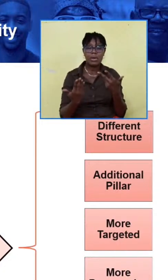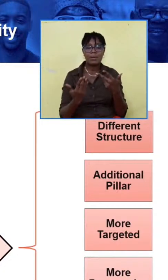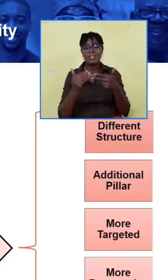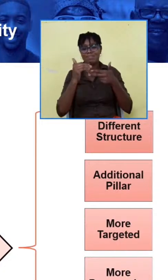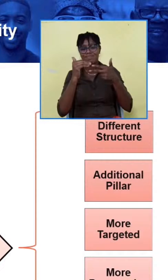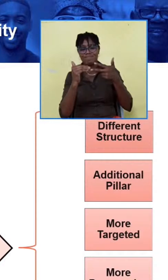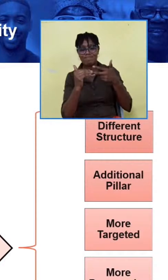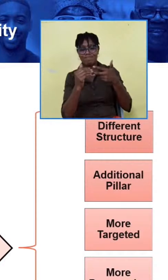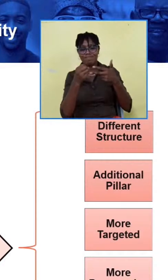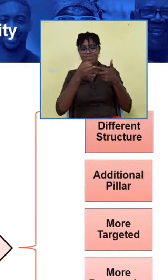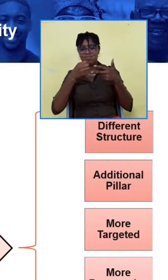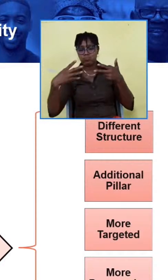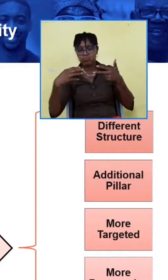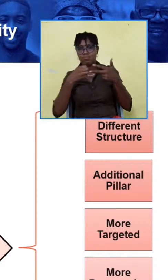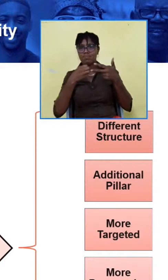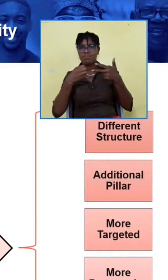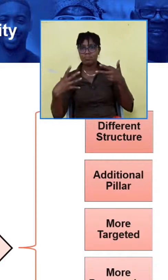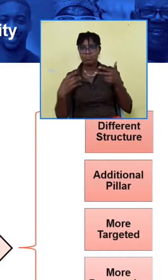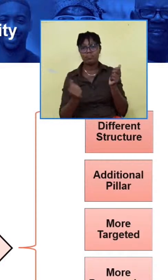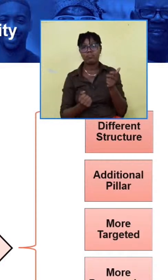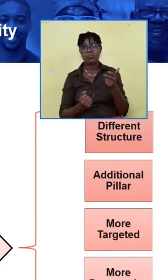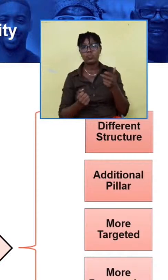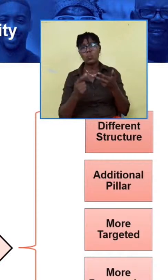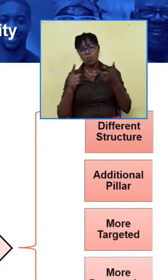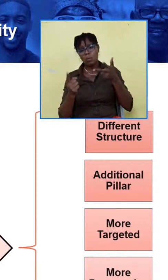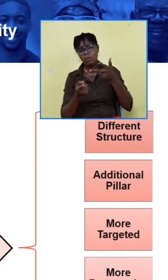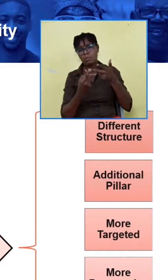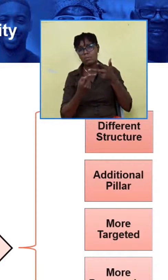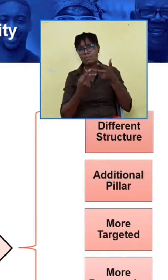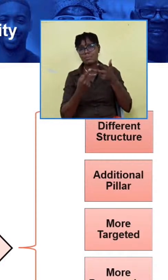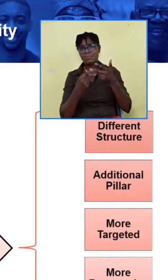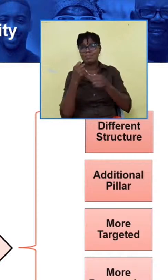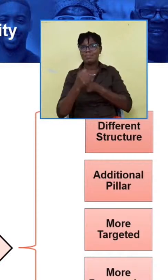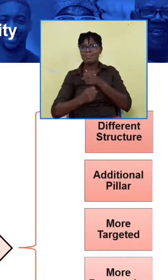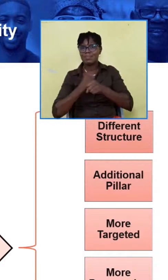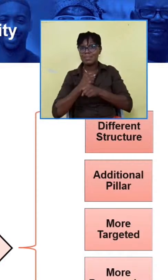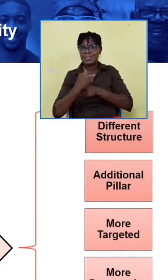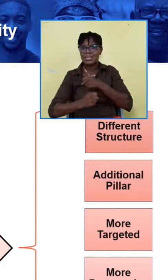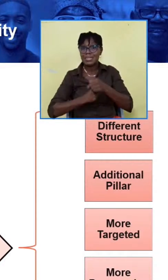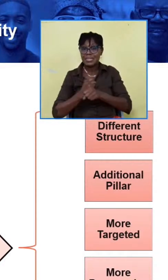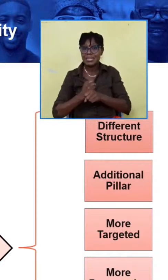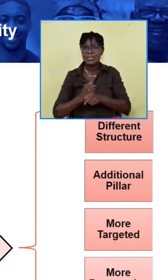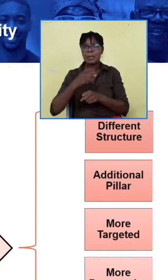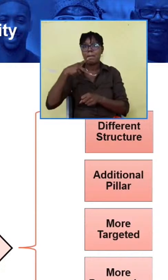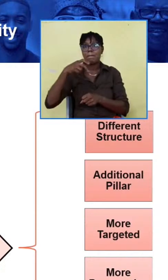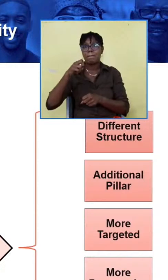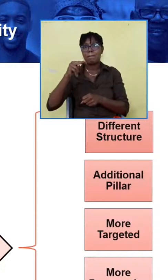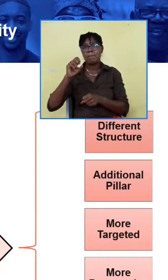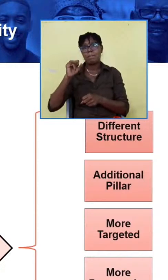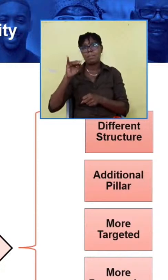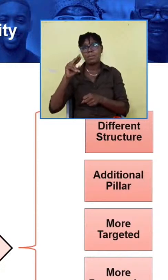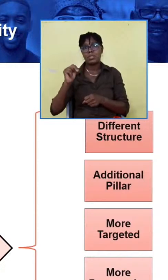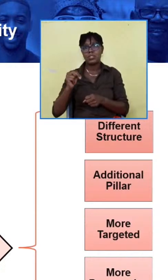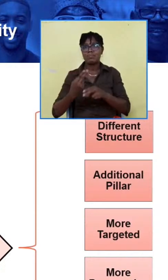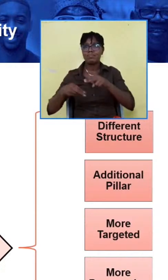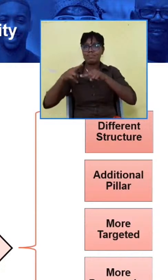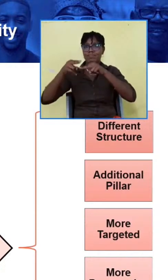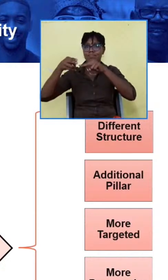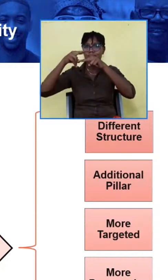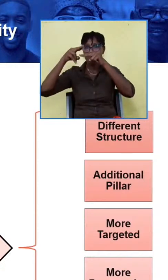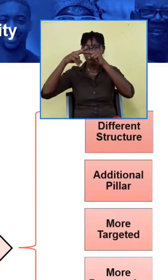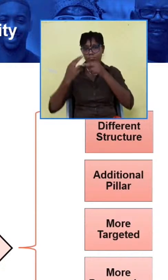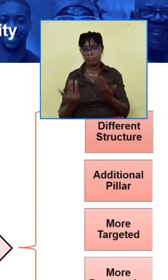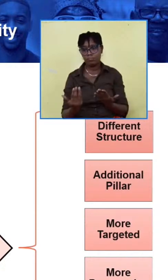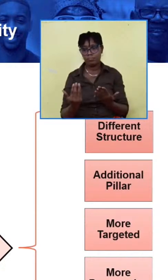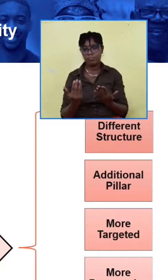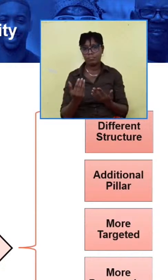sub-options, if I could say that. So I'll start at the bottom. So every year, pensions are increased with the cost of living adjustment. There was